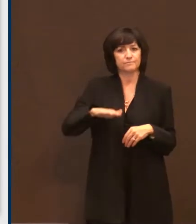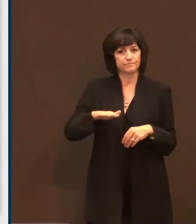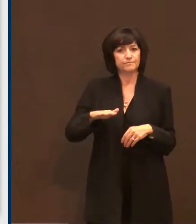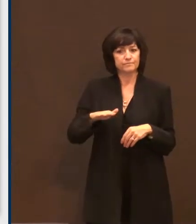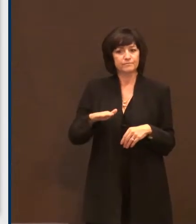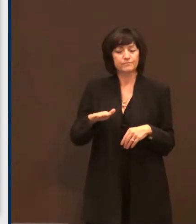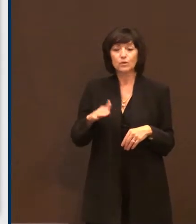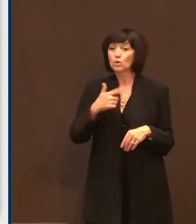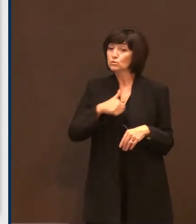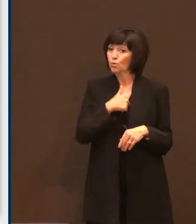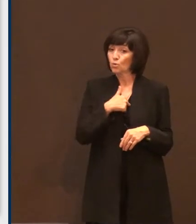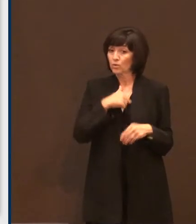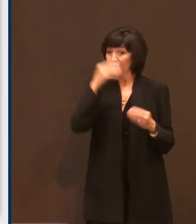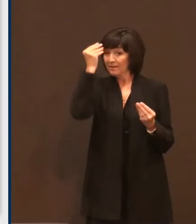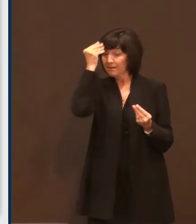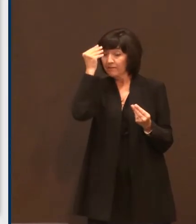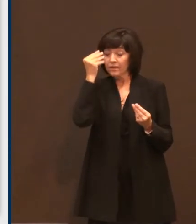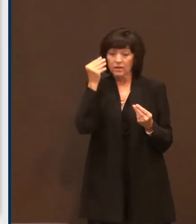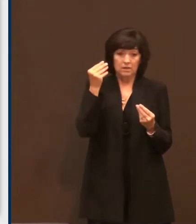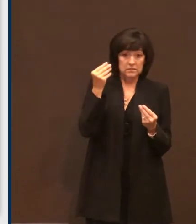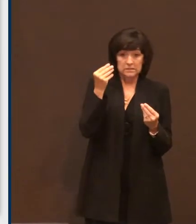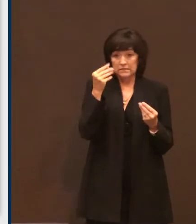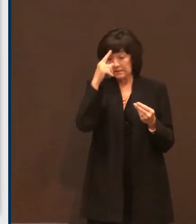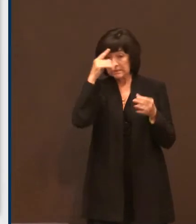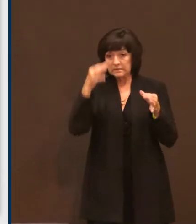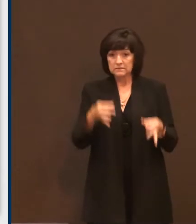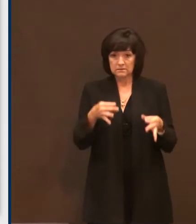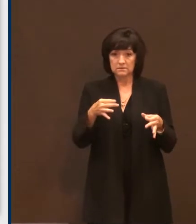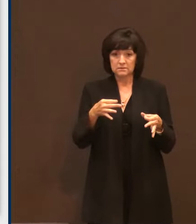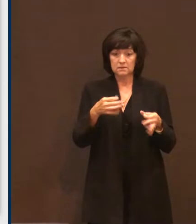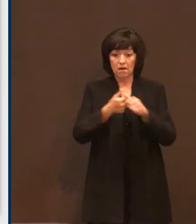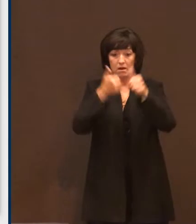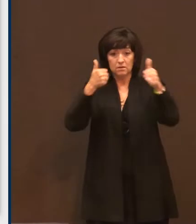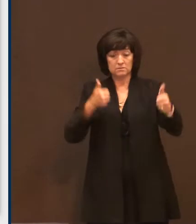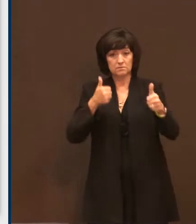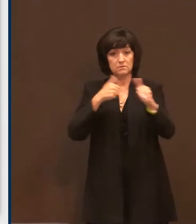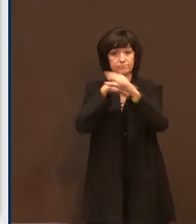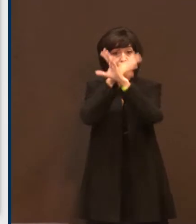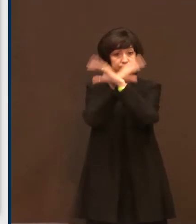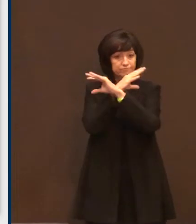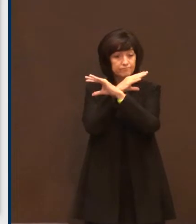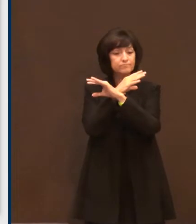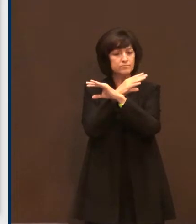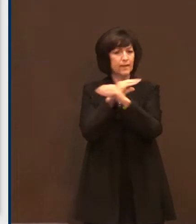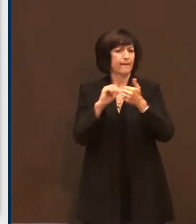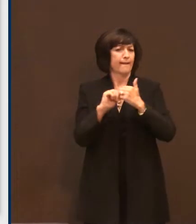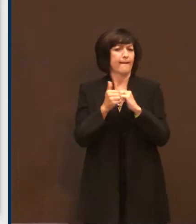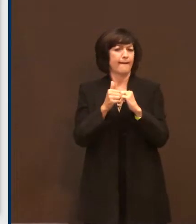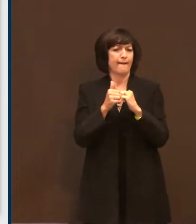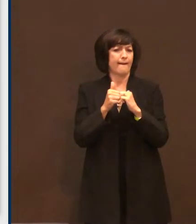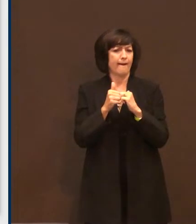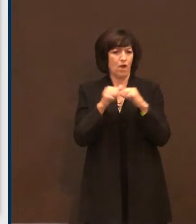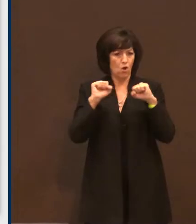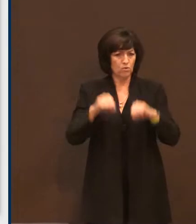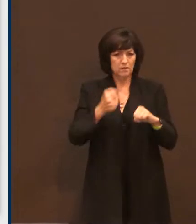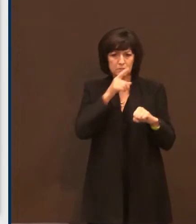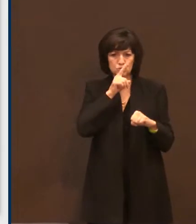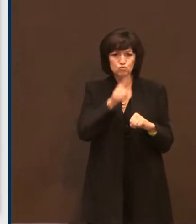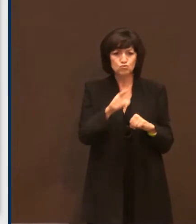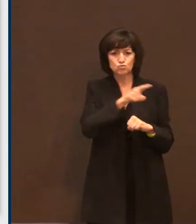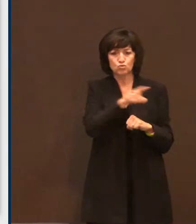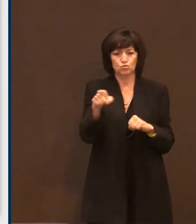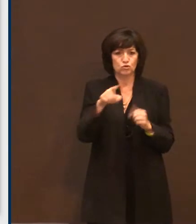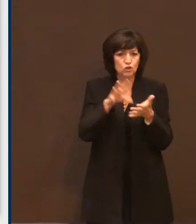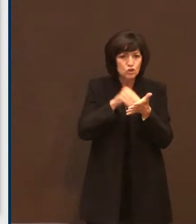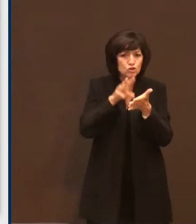hybrid model focusing on the earlier grades for in-school instruction. And I'm sure the districts will